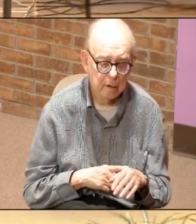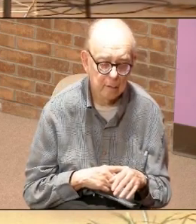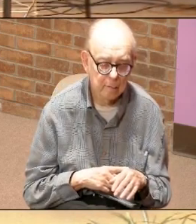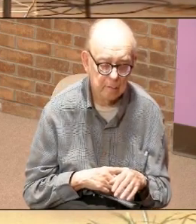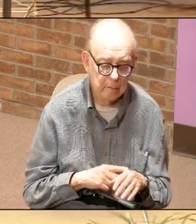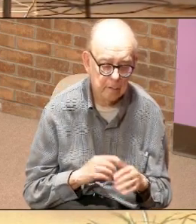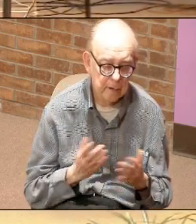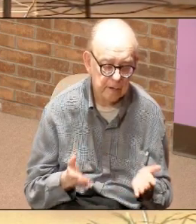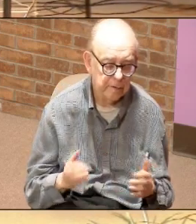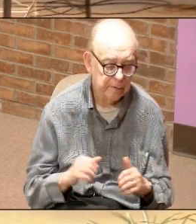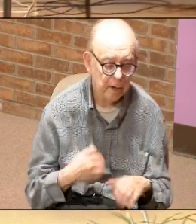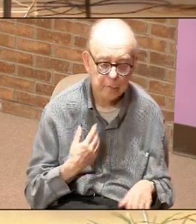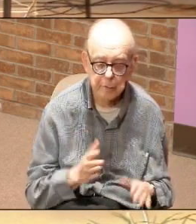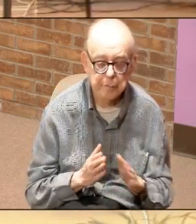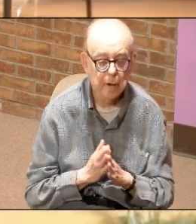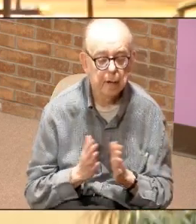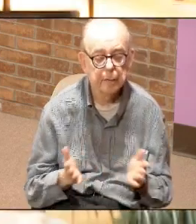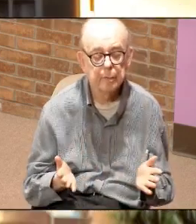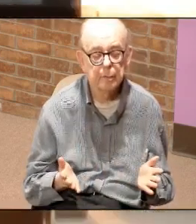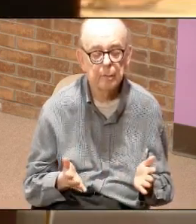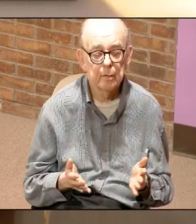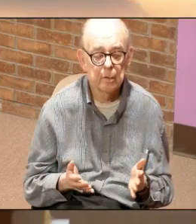Here's how we pray.